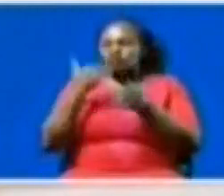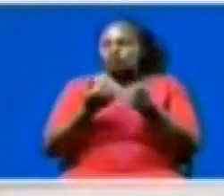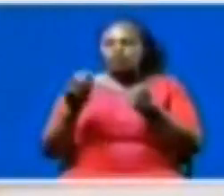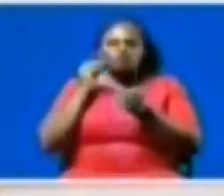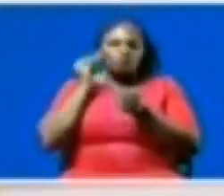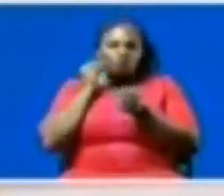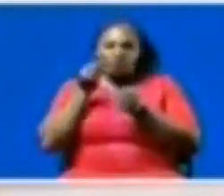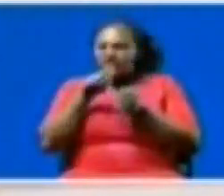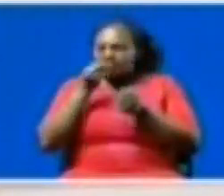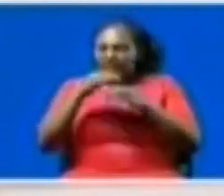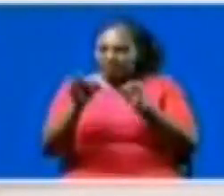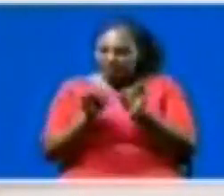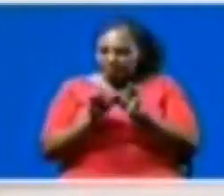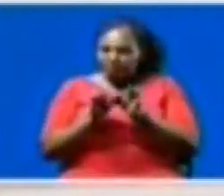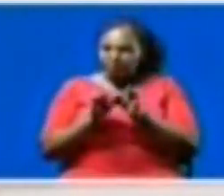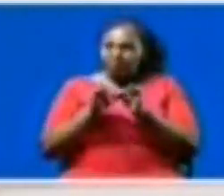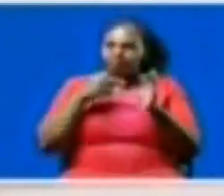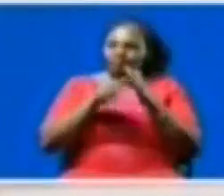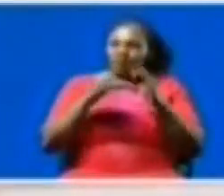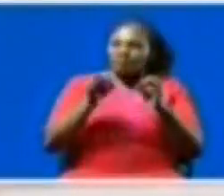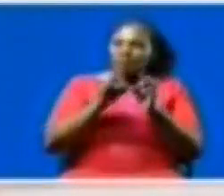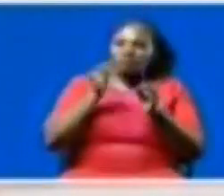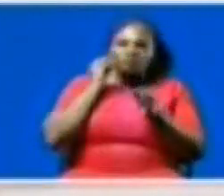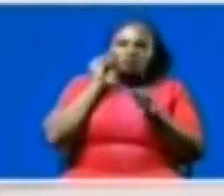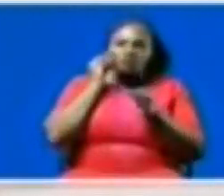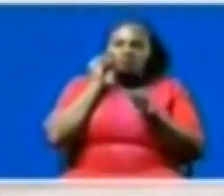home, feeding a family, taking in a family into your home, a